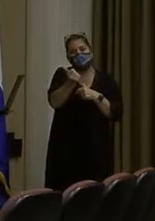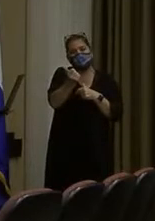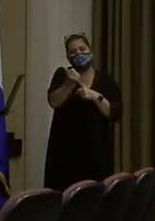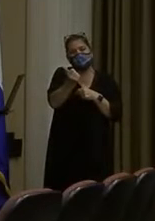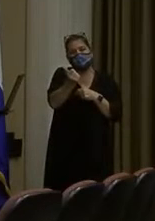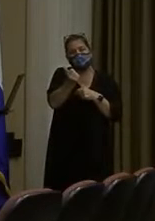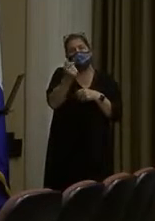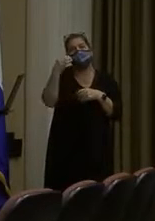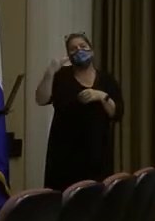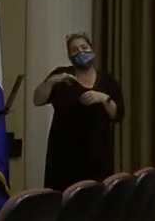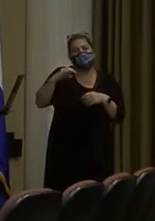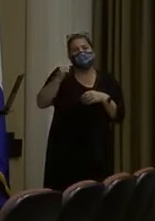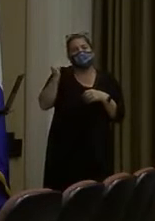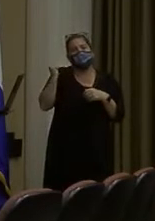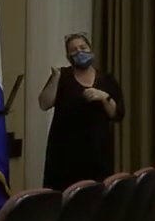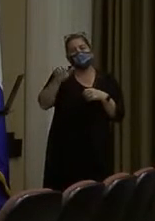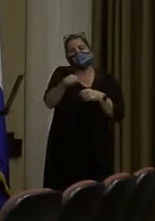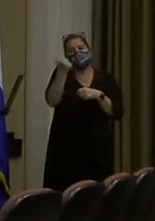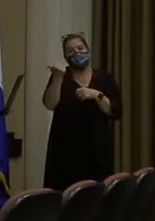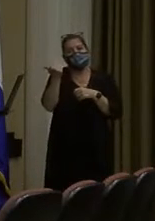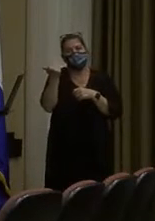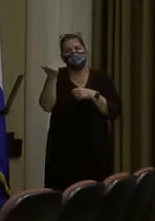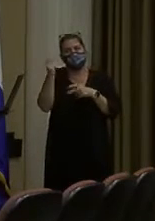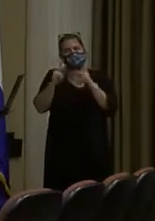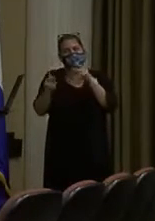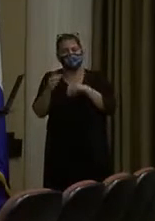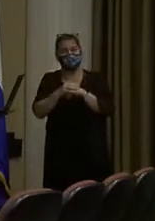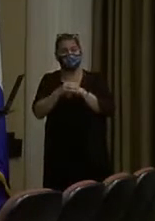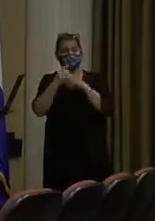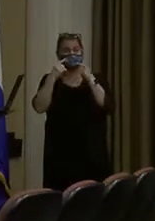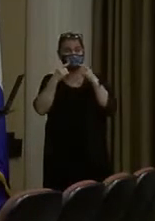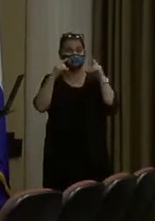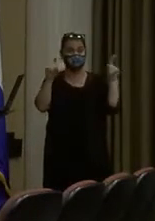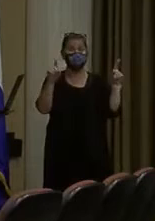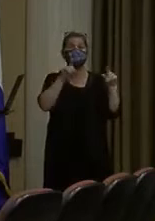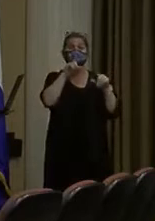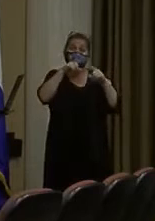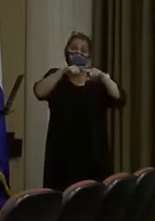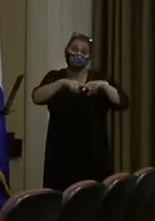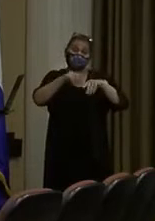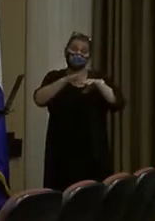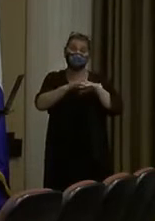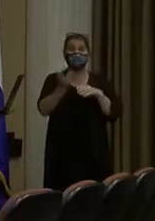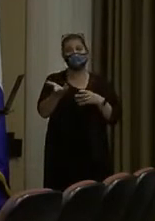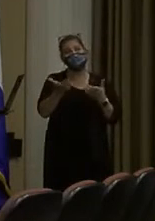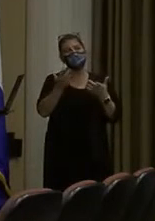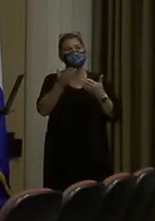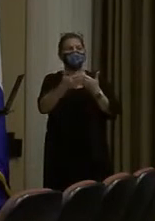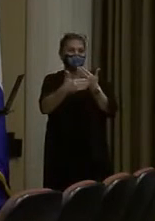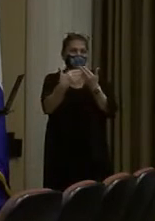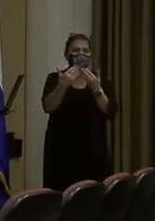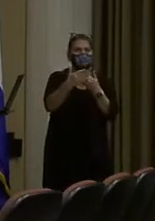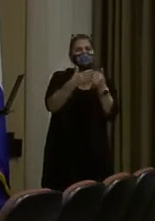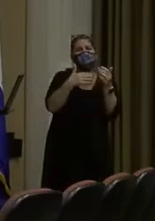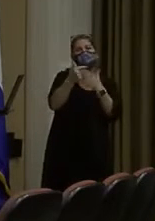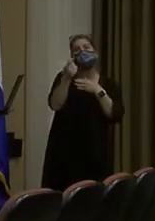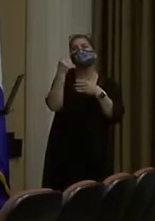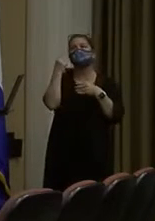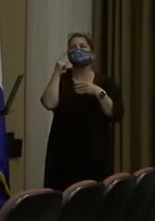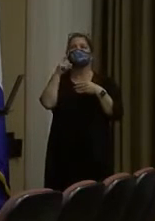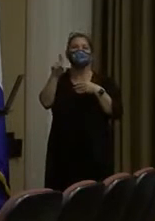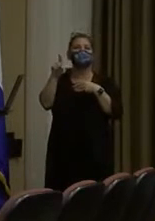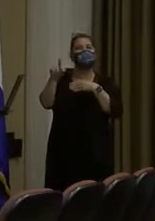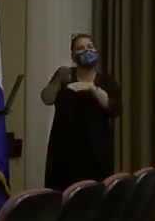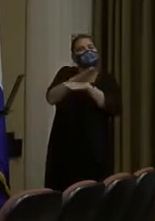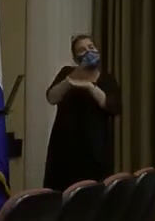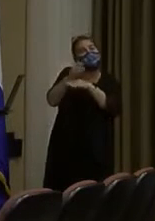other purposes. So what are those, right? The success really depends on how palatable they are to commercial interests